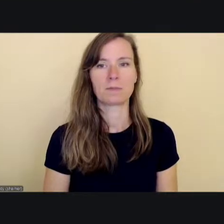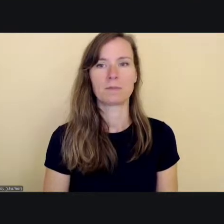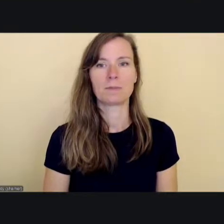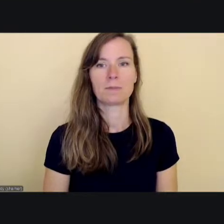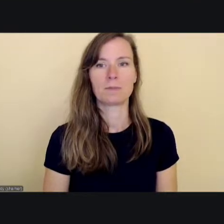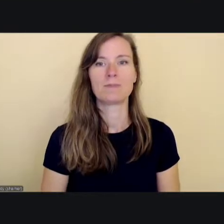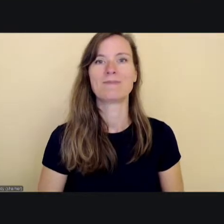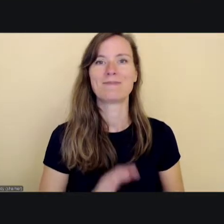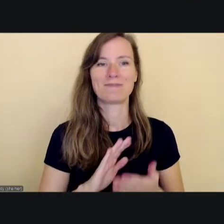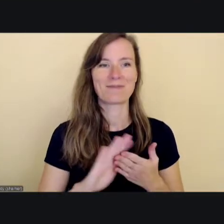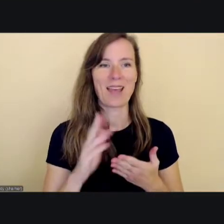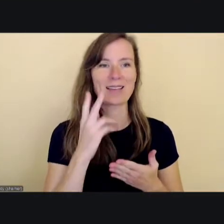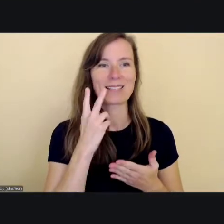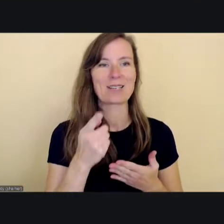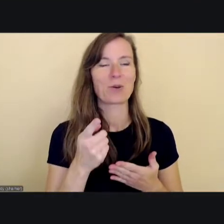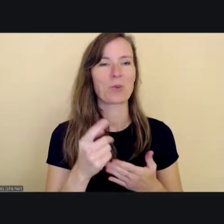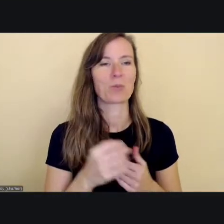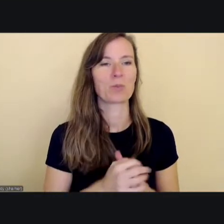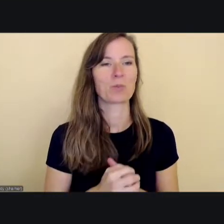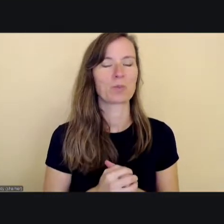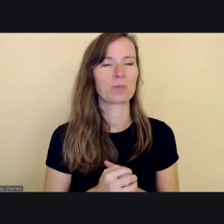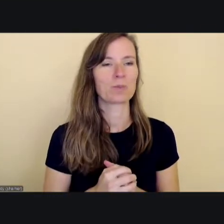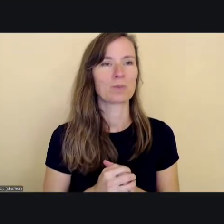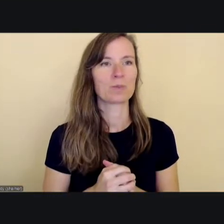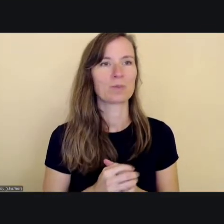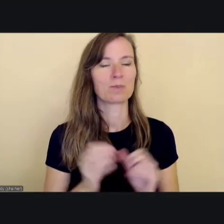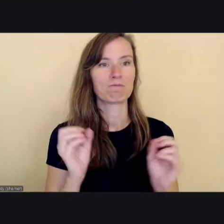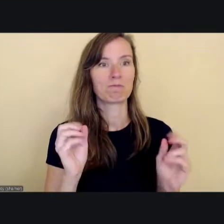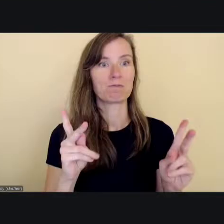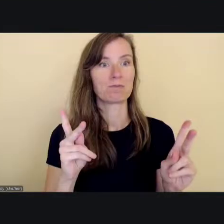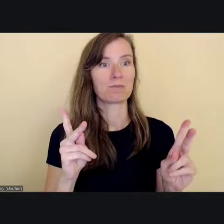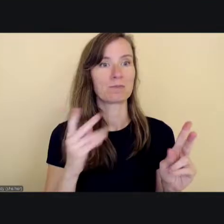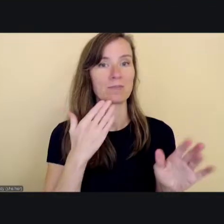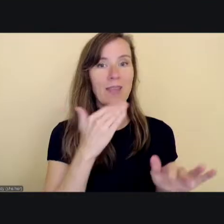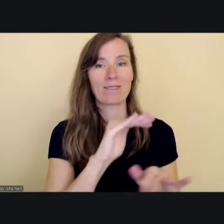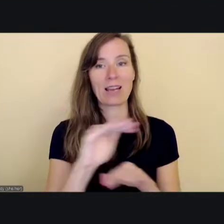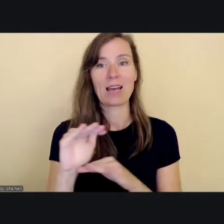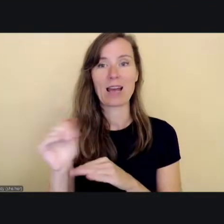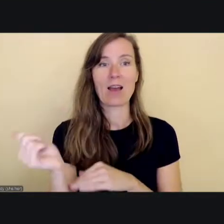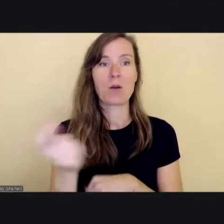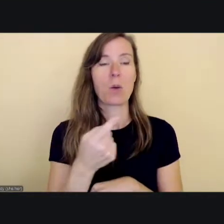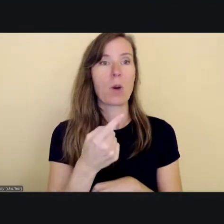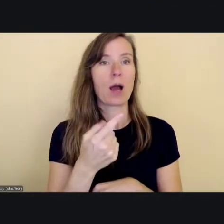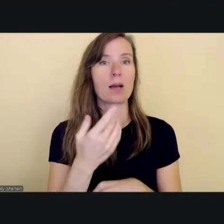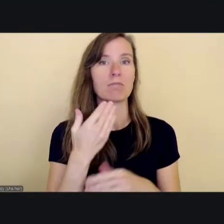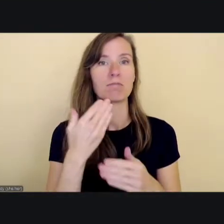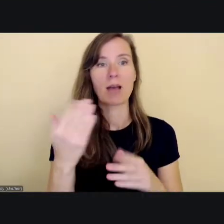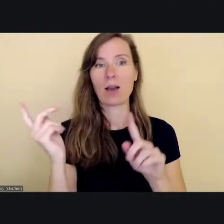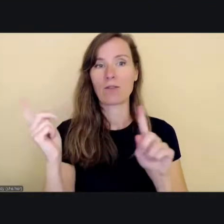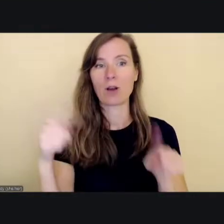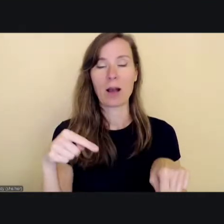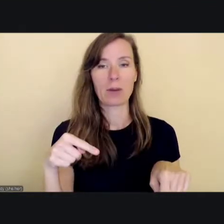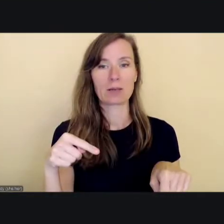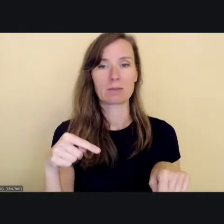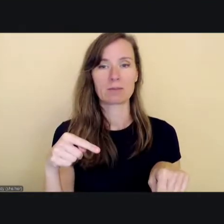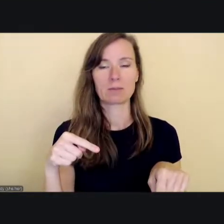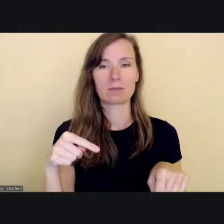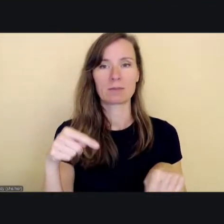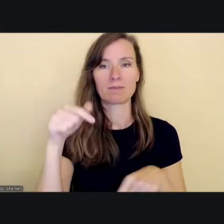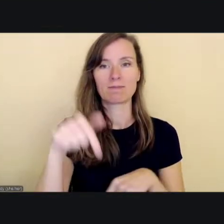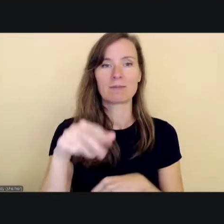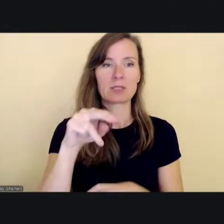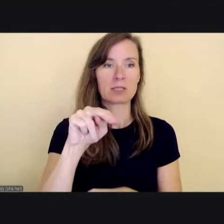Nice to see you. All right, everyone, good evening, and thank you for coming to the